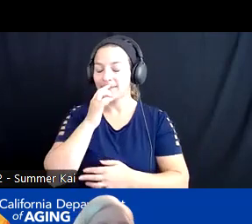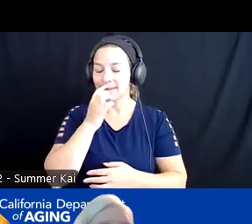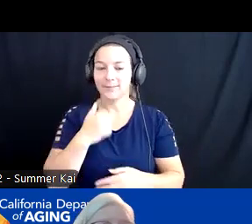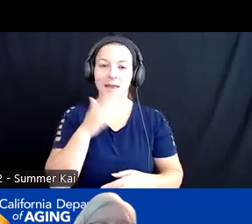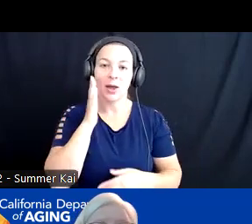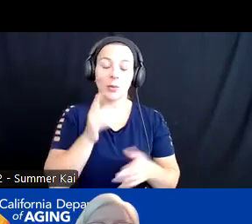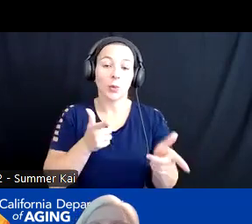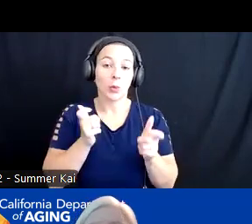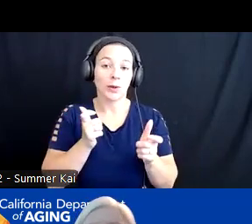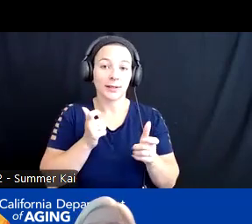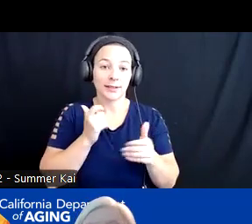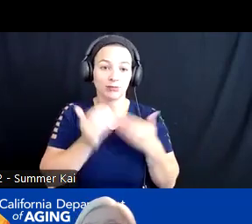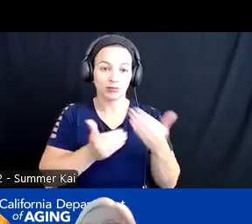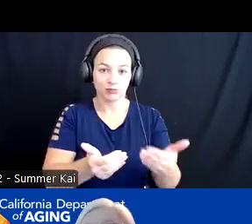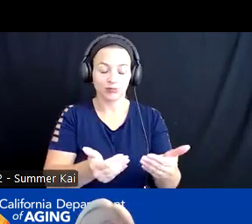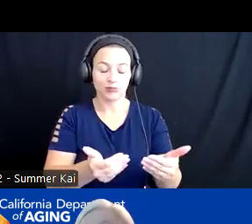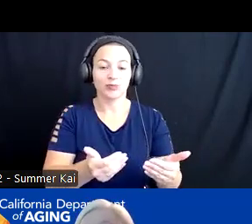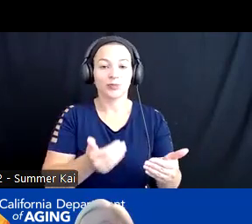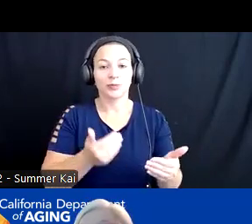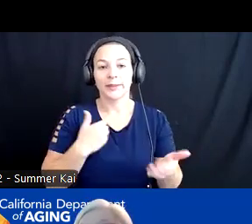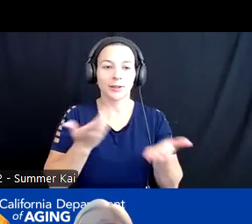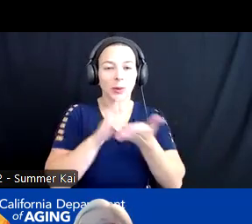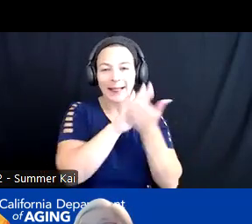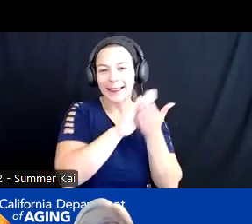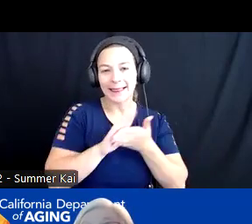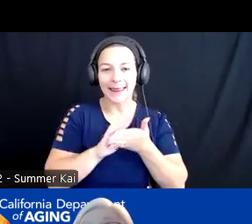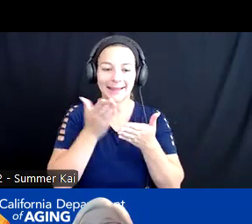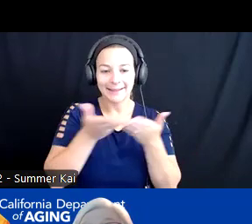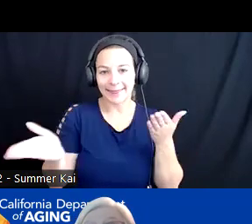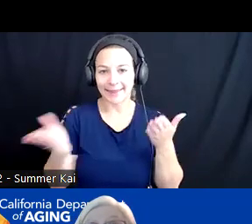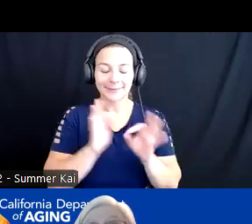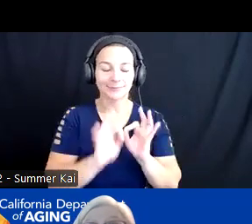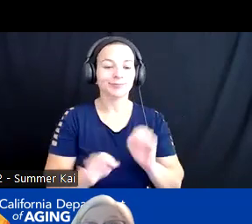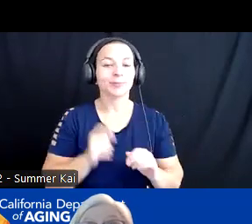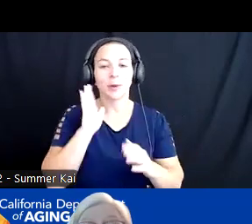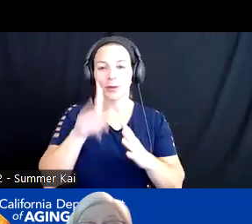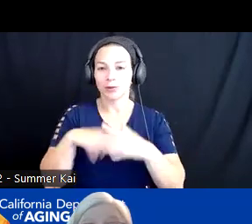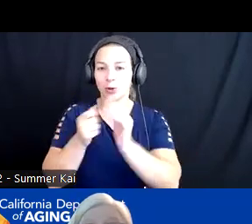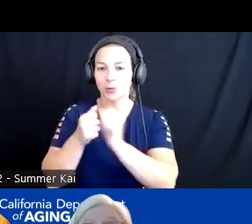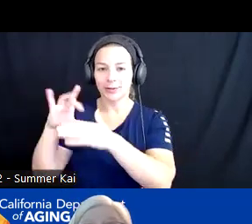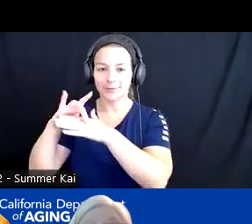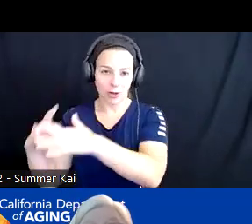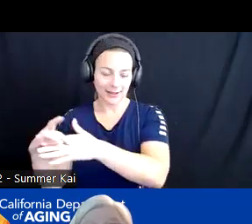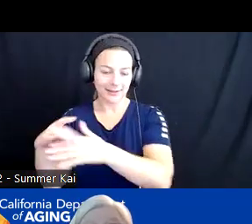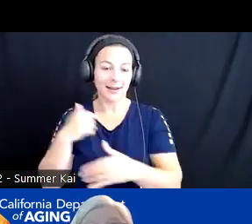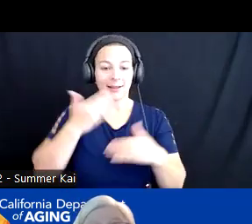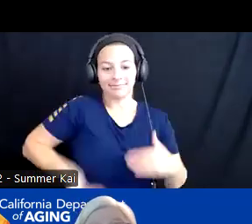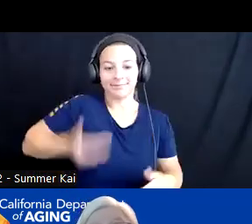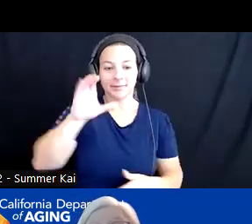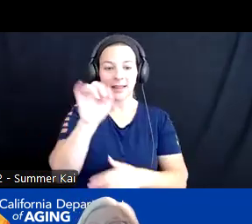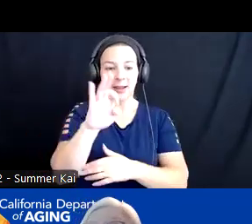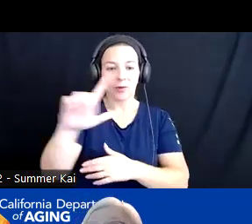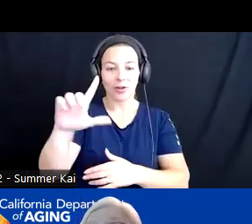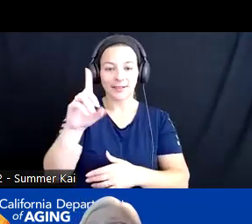through the housekeeping so we can get started with the content. I am Carol DeAndres. I am the manager of